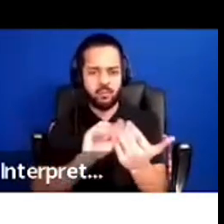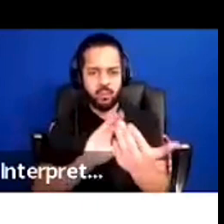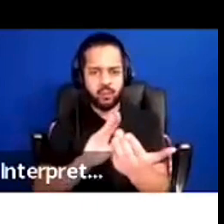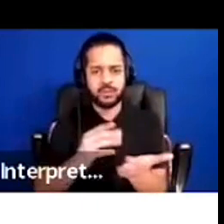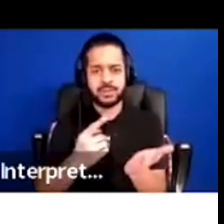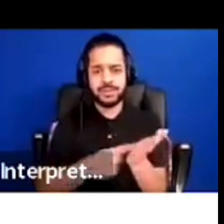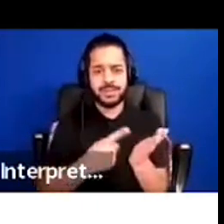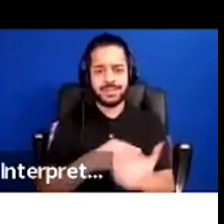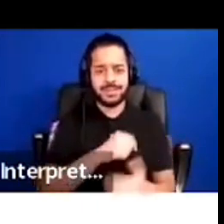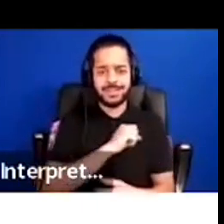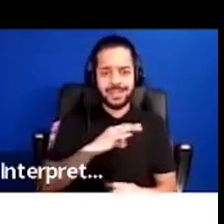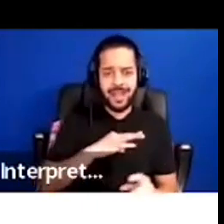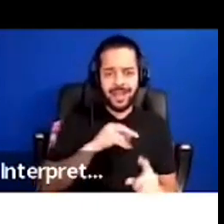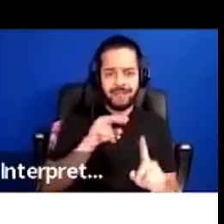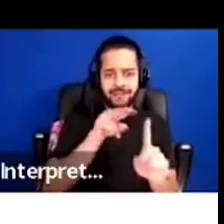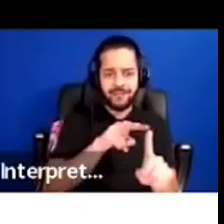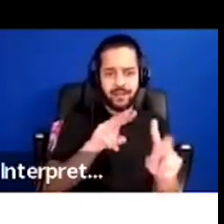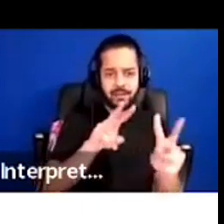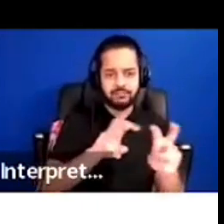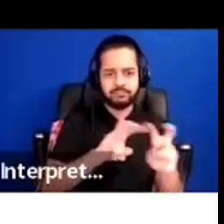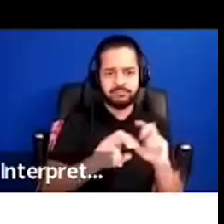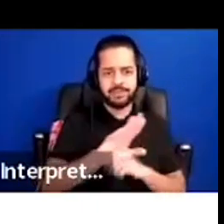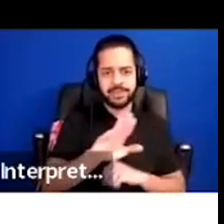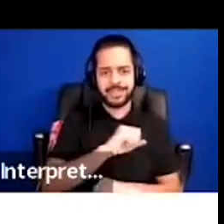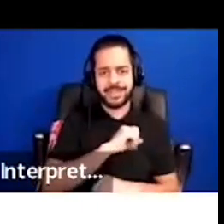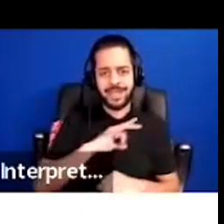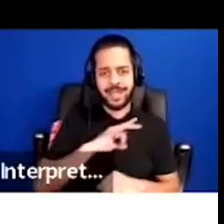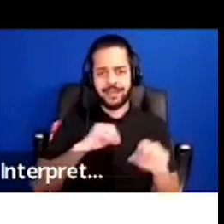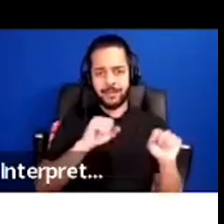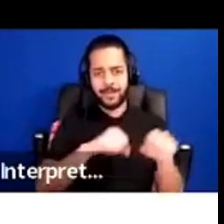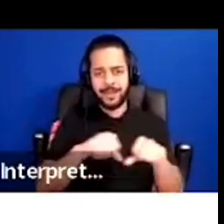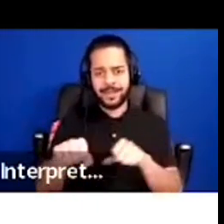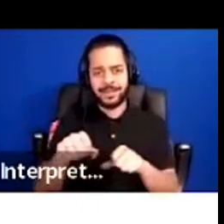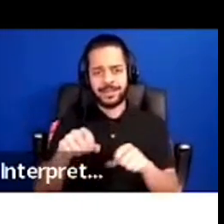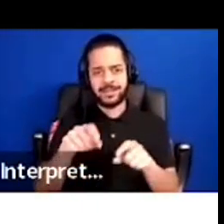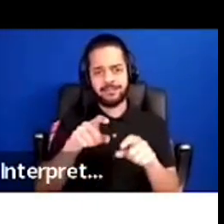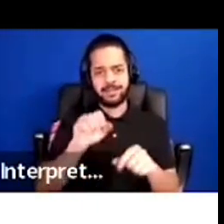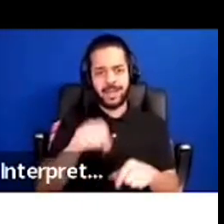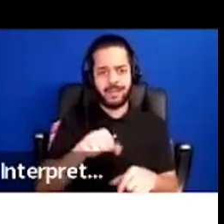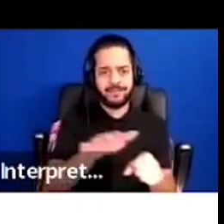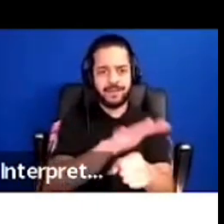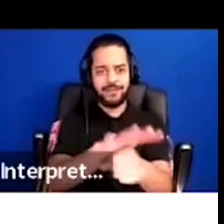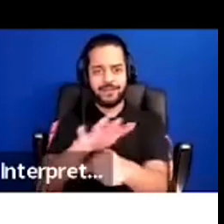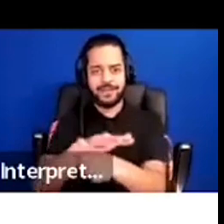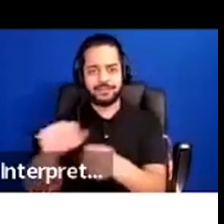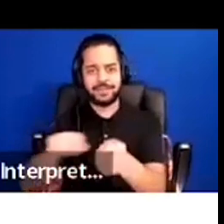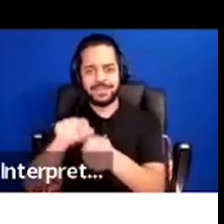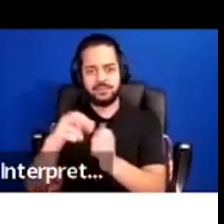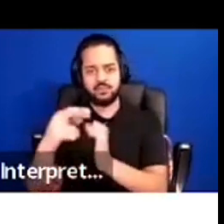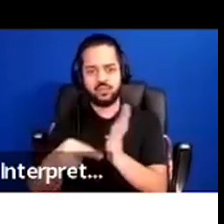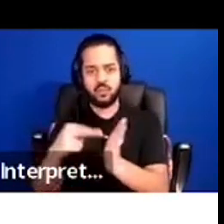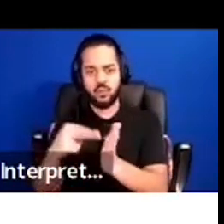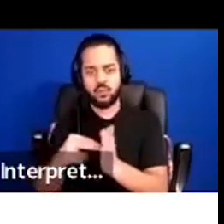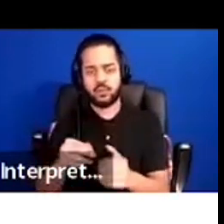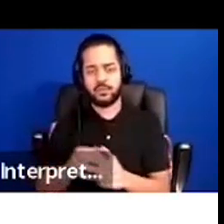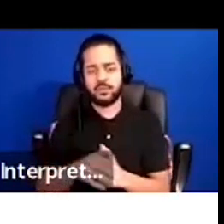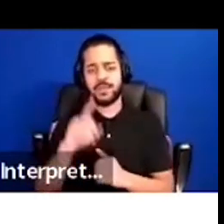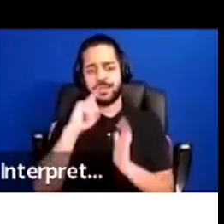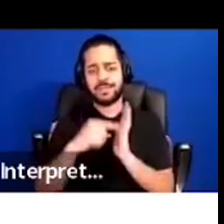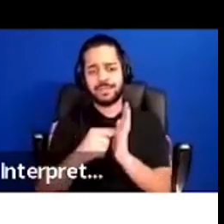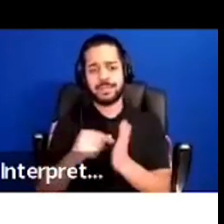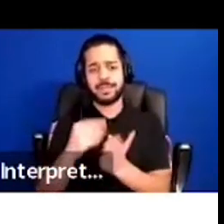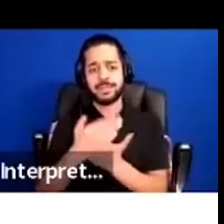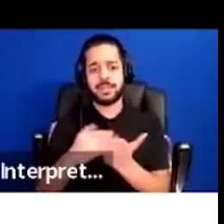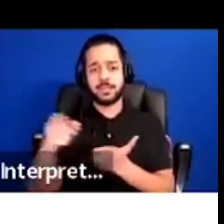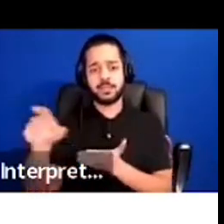staffing and the capability of being able to staff certain positions. So for example, you have some school